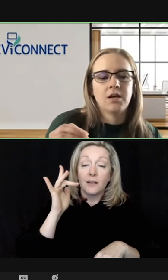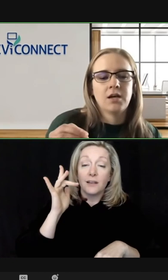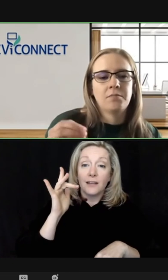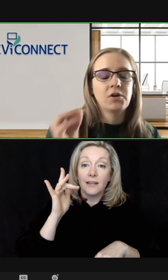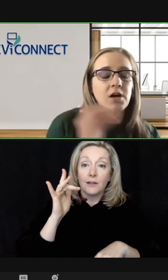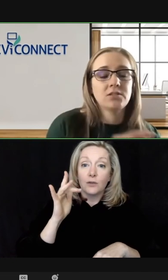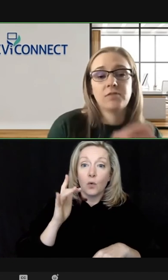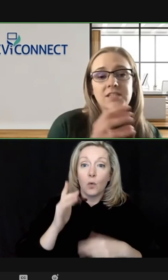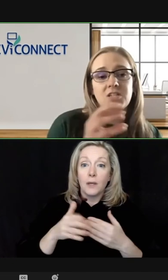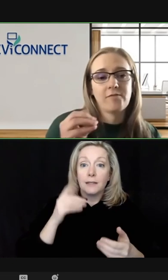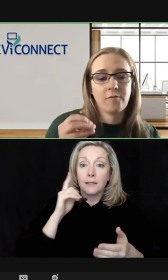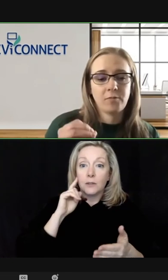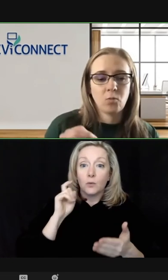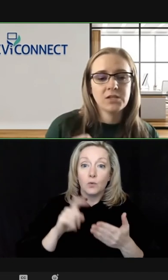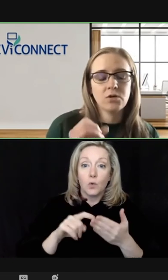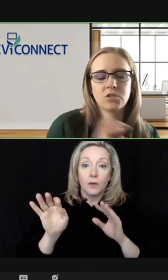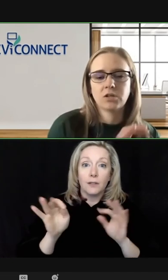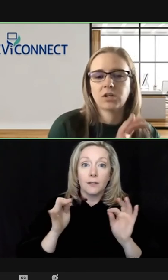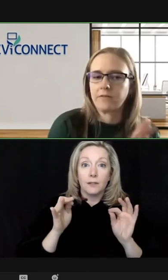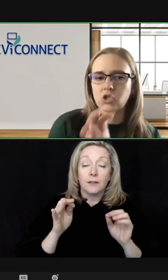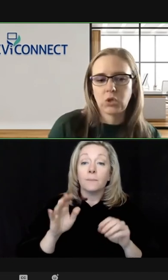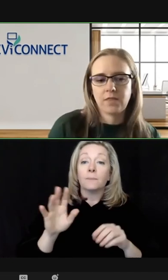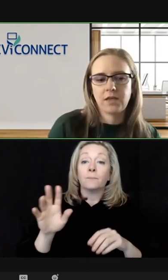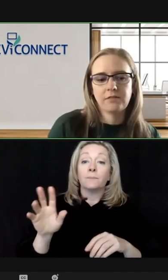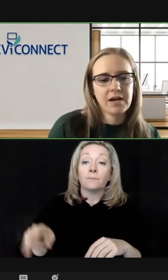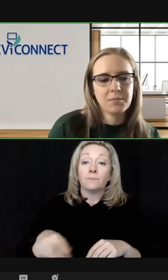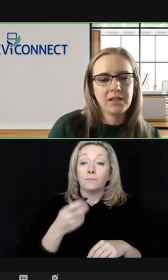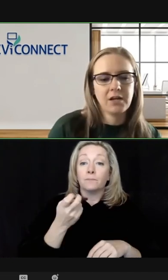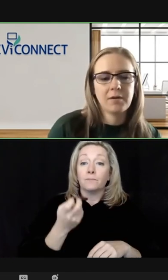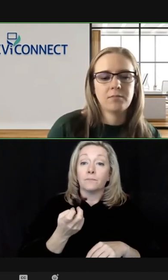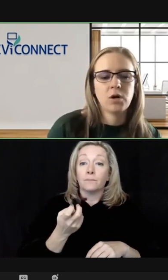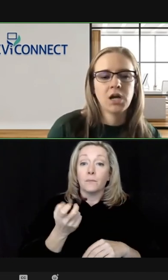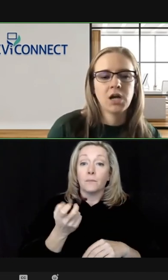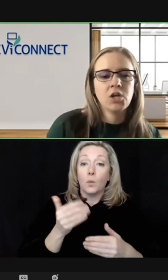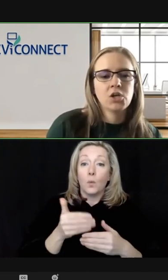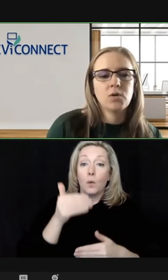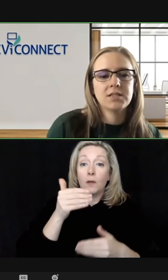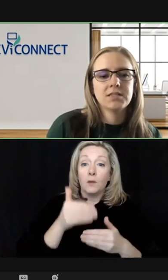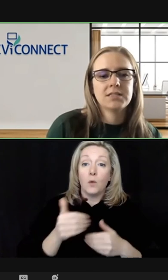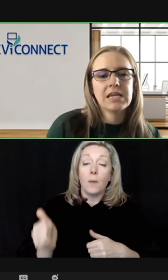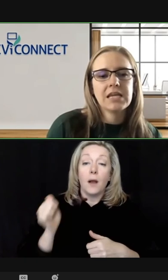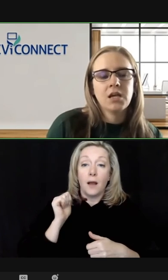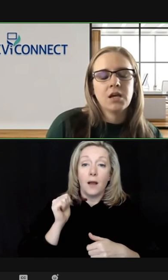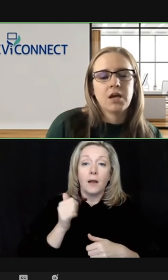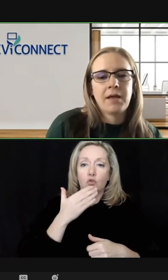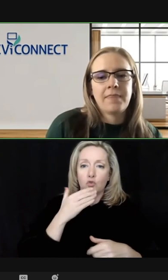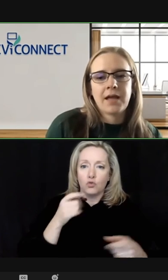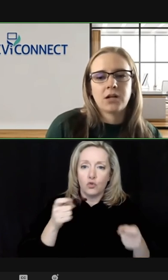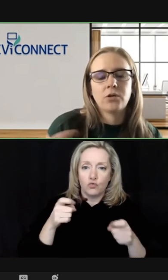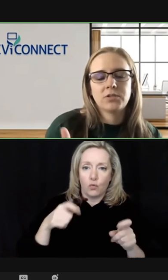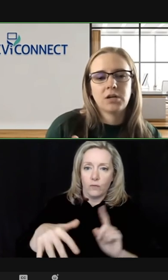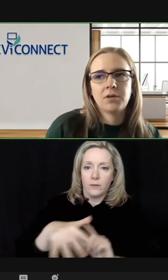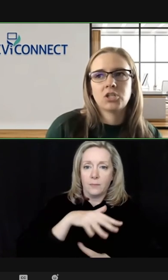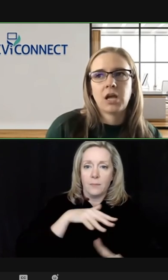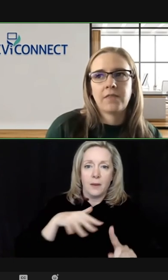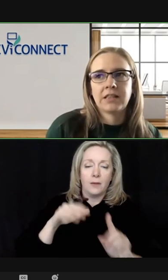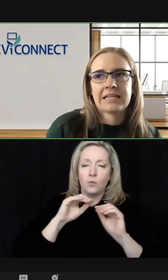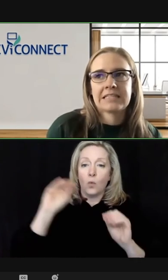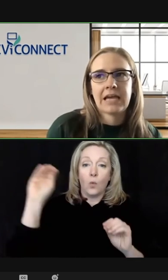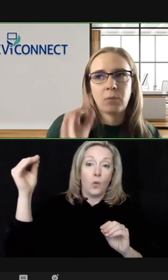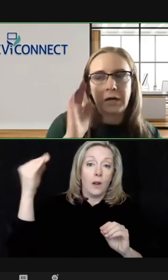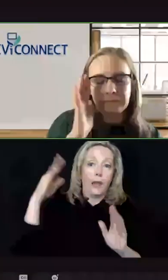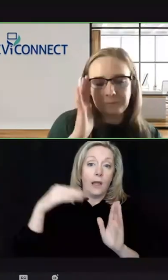brain. They're also faced away from the window, so they're kind of controlling the environment a little bit more. You can see in that closer